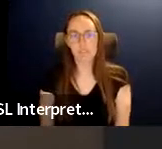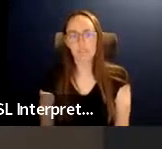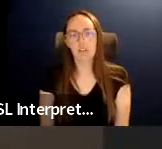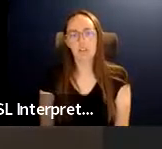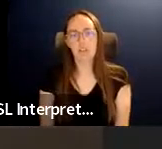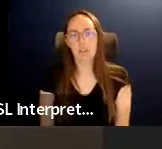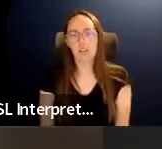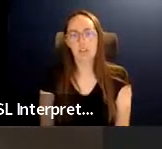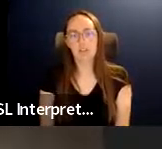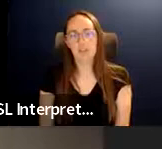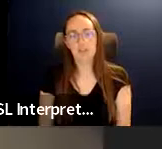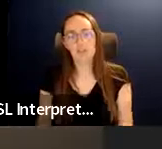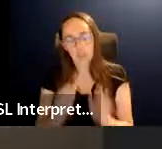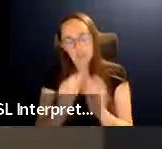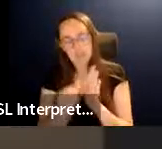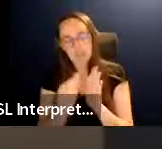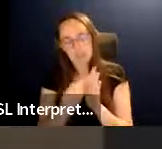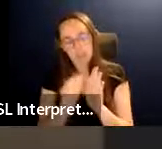There we go.